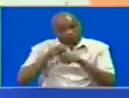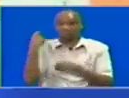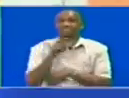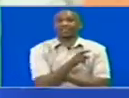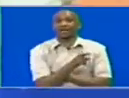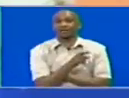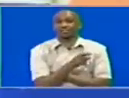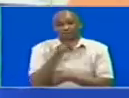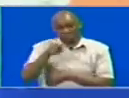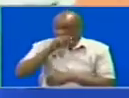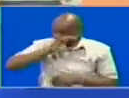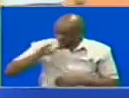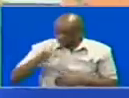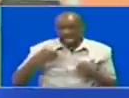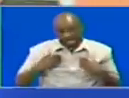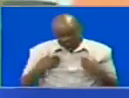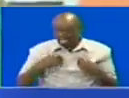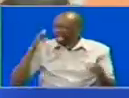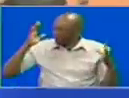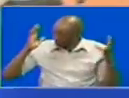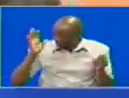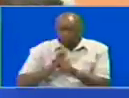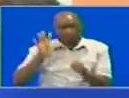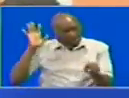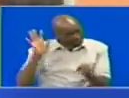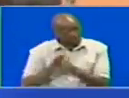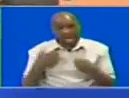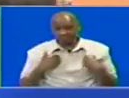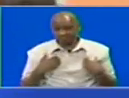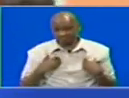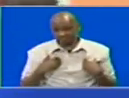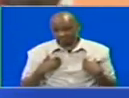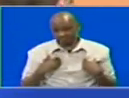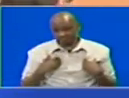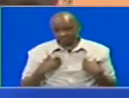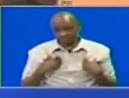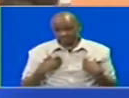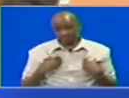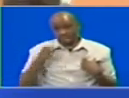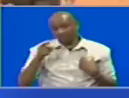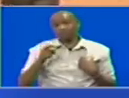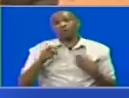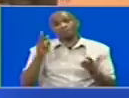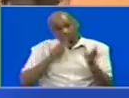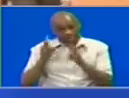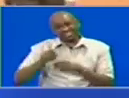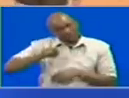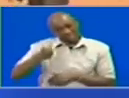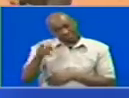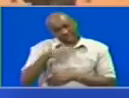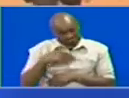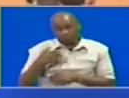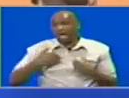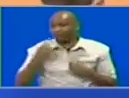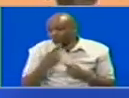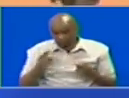This county records quite a large number of what we call these populations, key populations. We